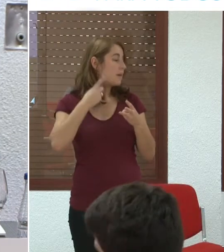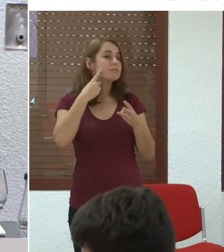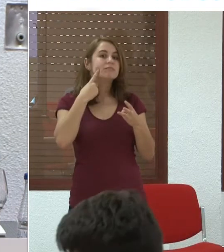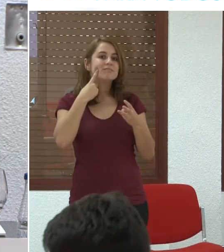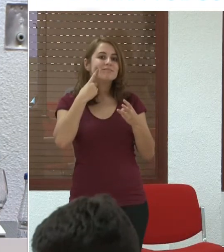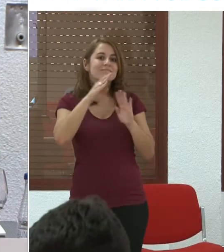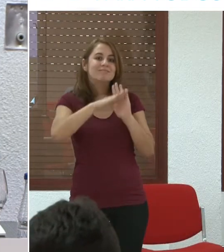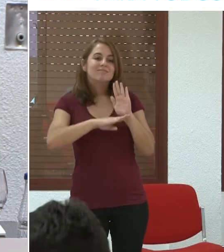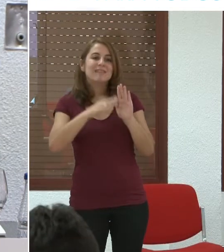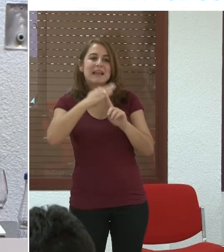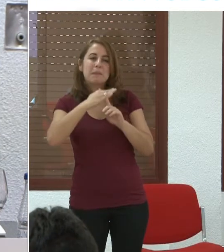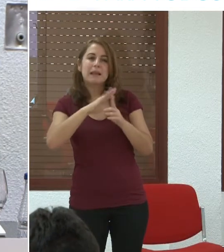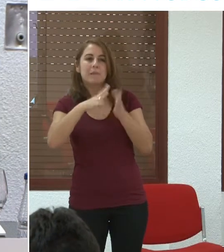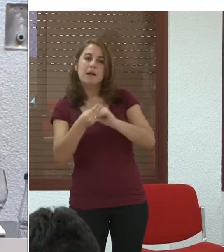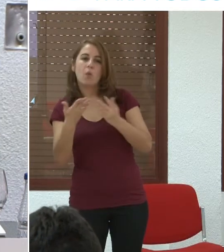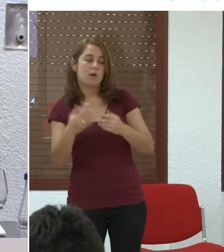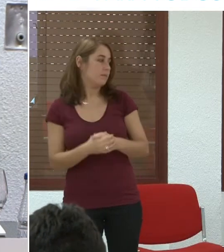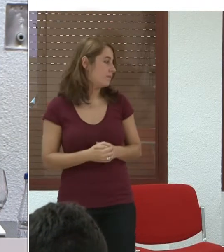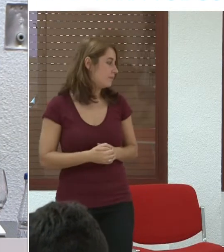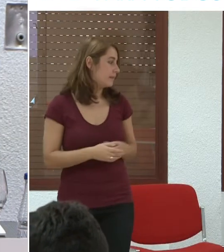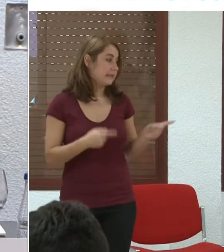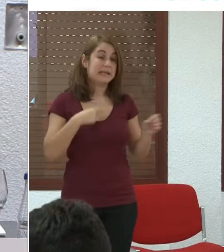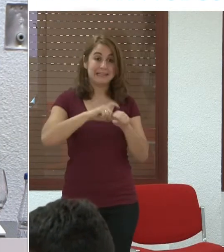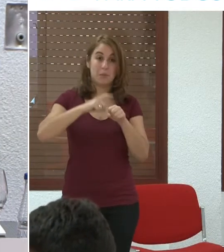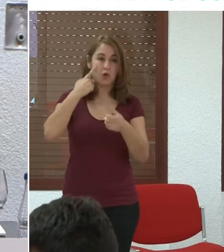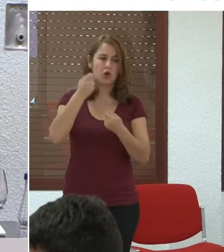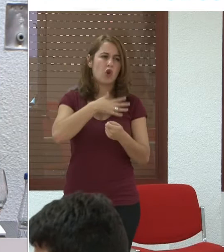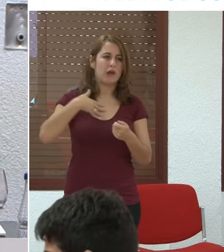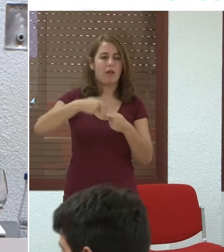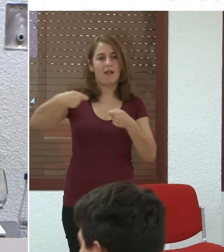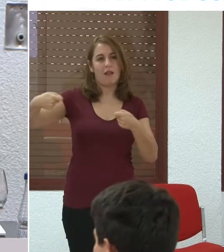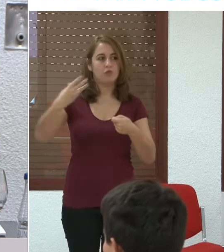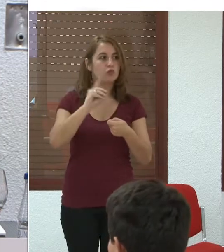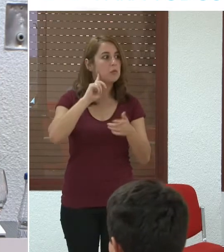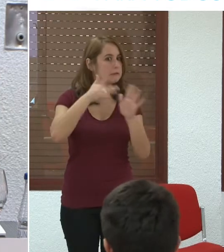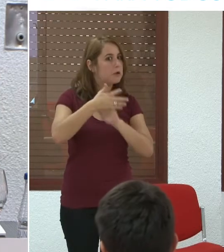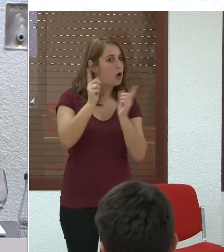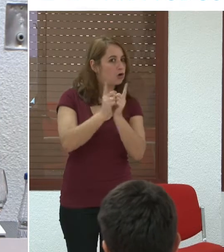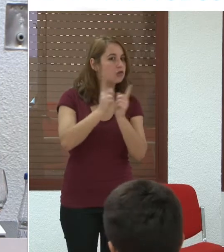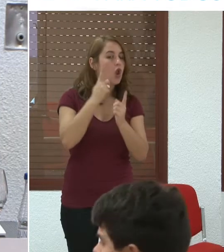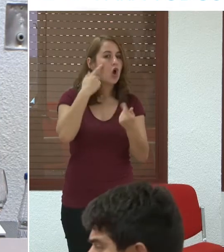spasticity, and we see the strength that we have to apply on the leg.